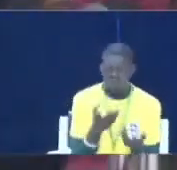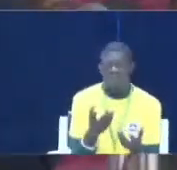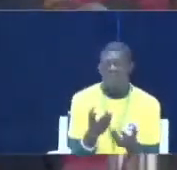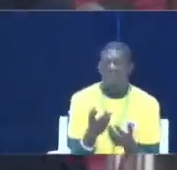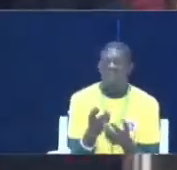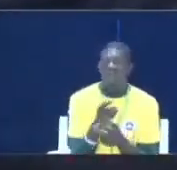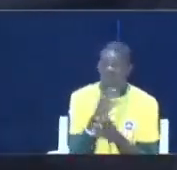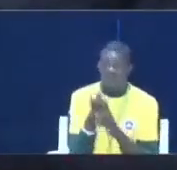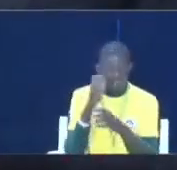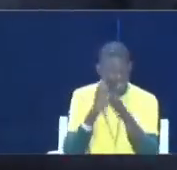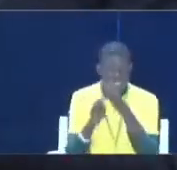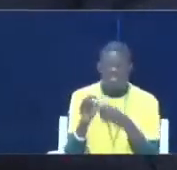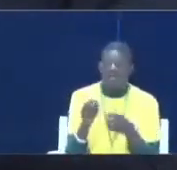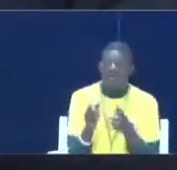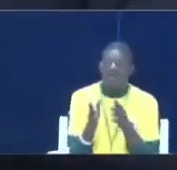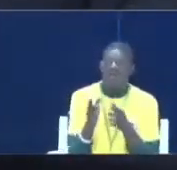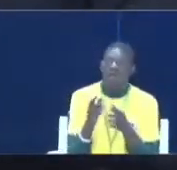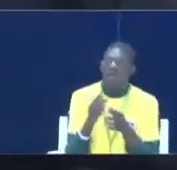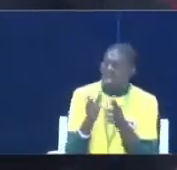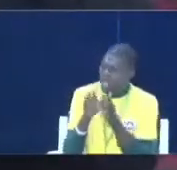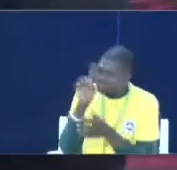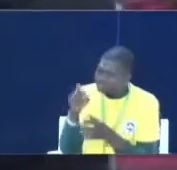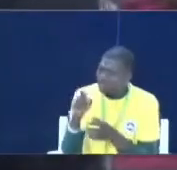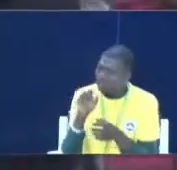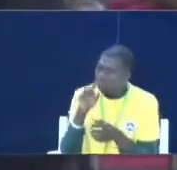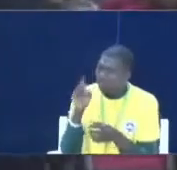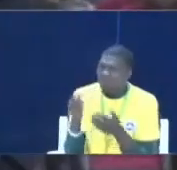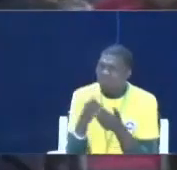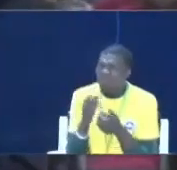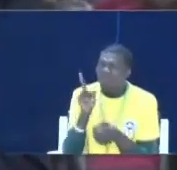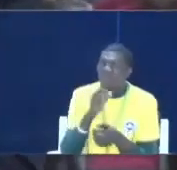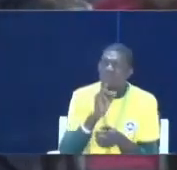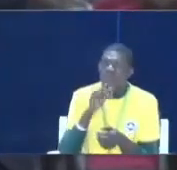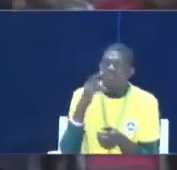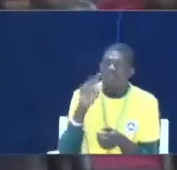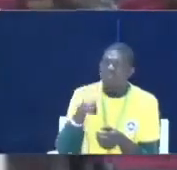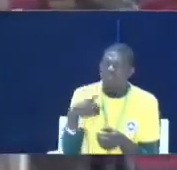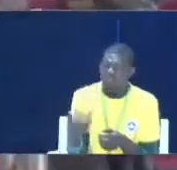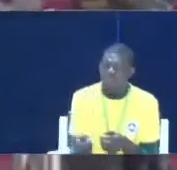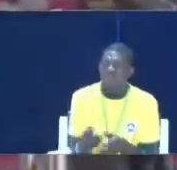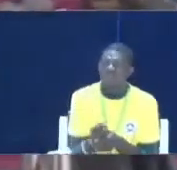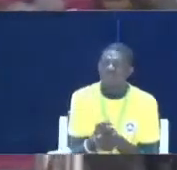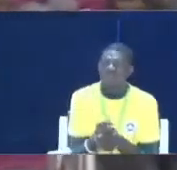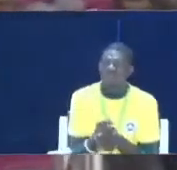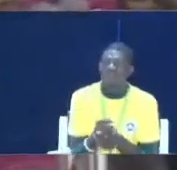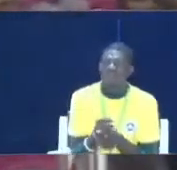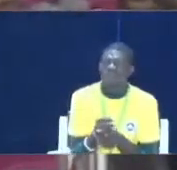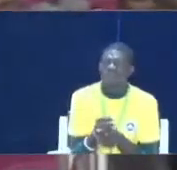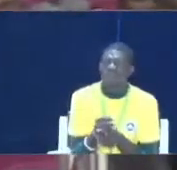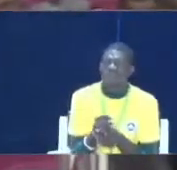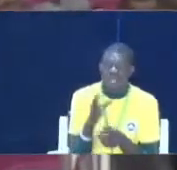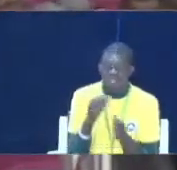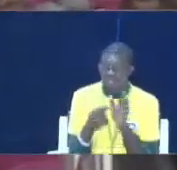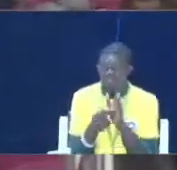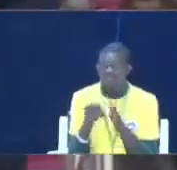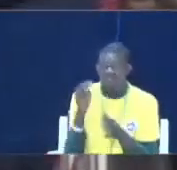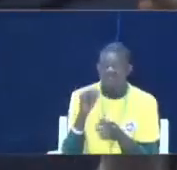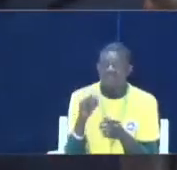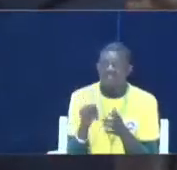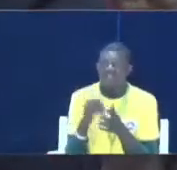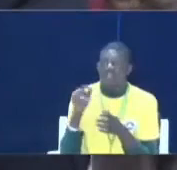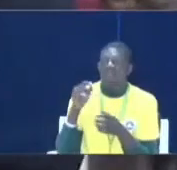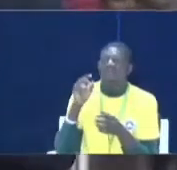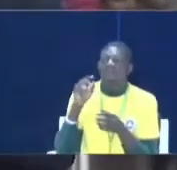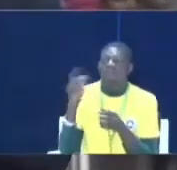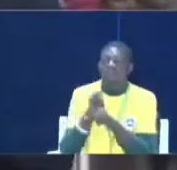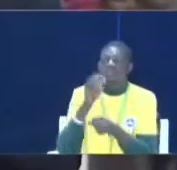And when Elijah came, Elijah asked them a single question. Where did it fall? And they showed him. And he picked a wood and